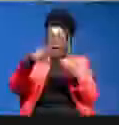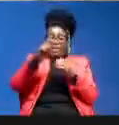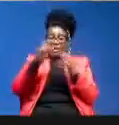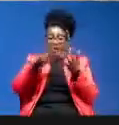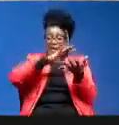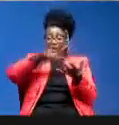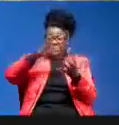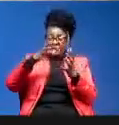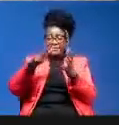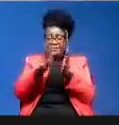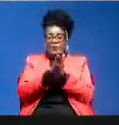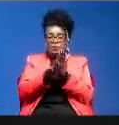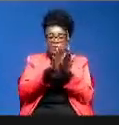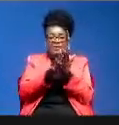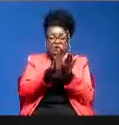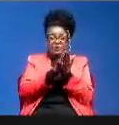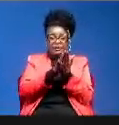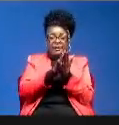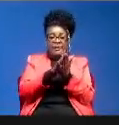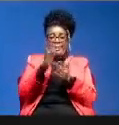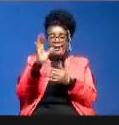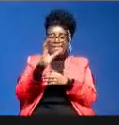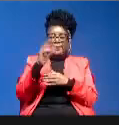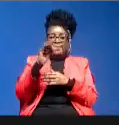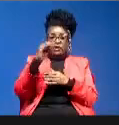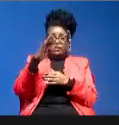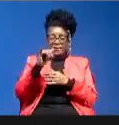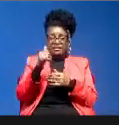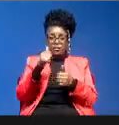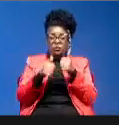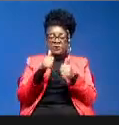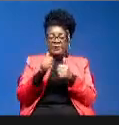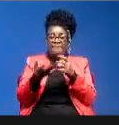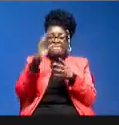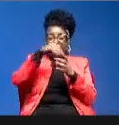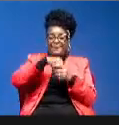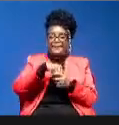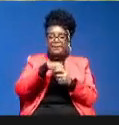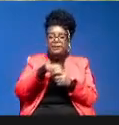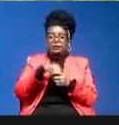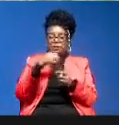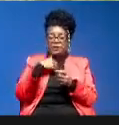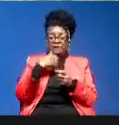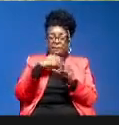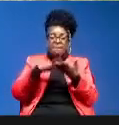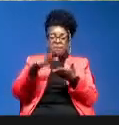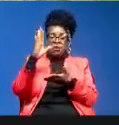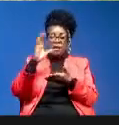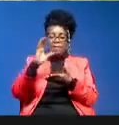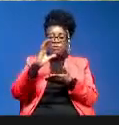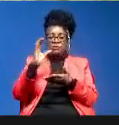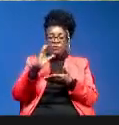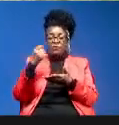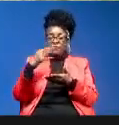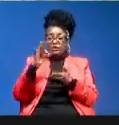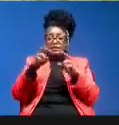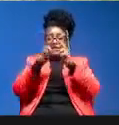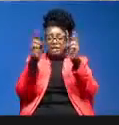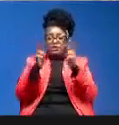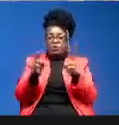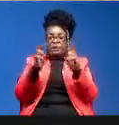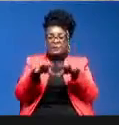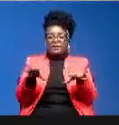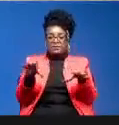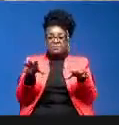climate change and conservation, the carbon project chips in to capture more atmospheric carbon to sell to the international